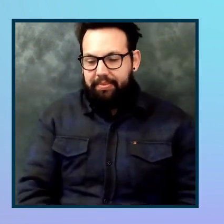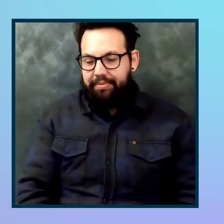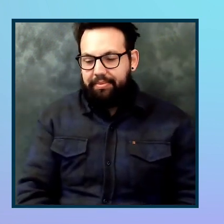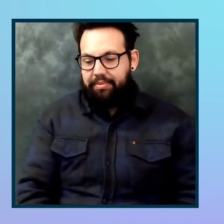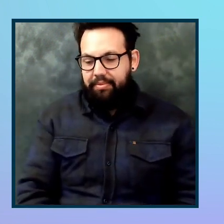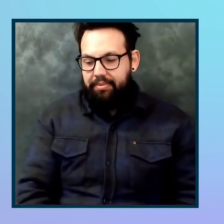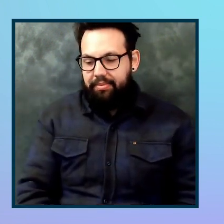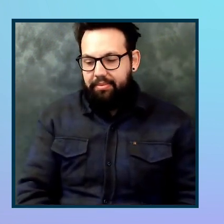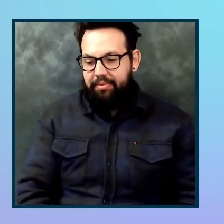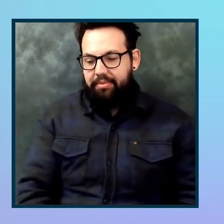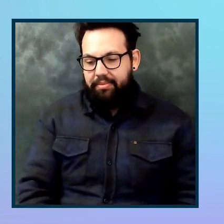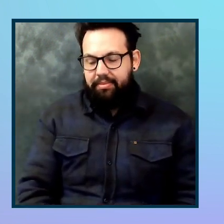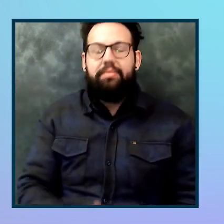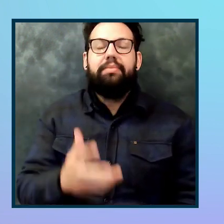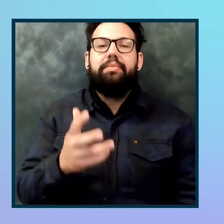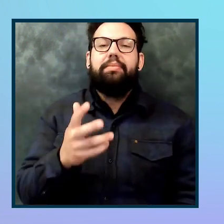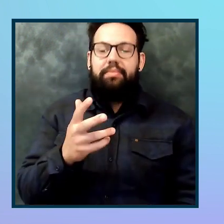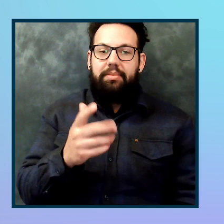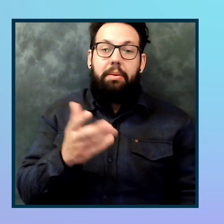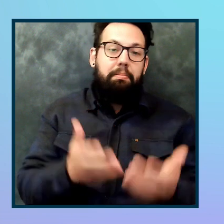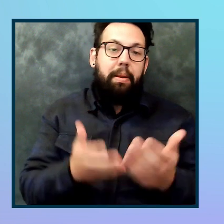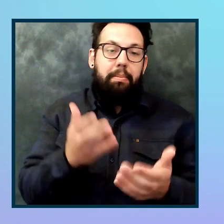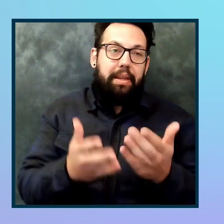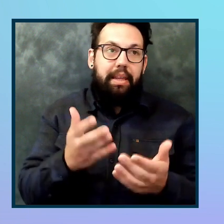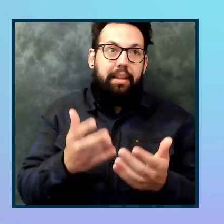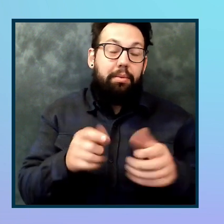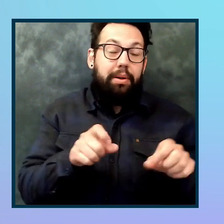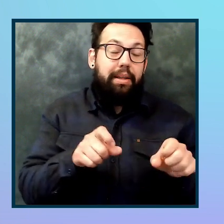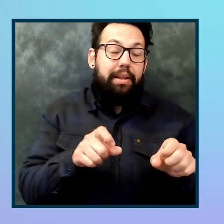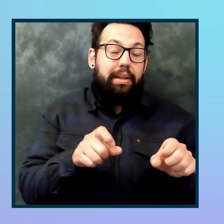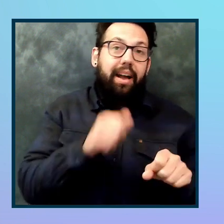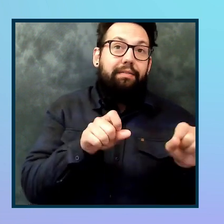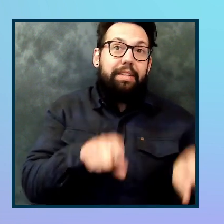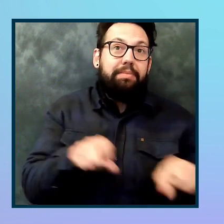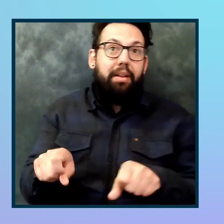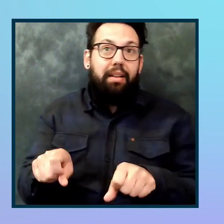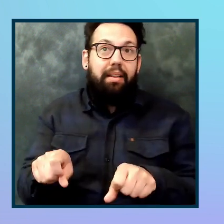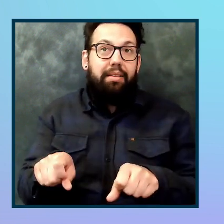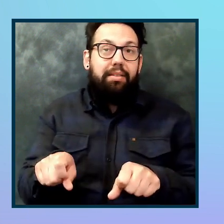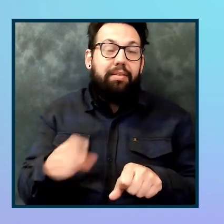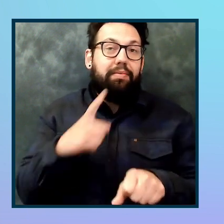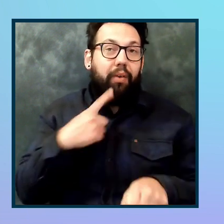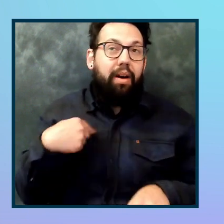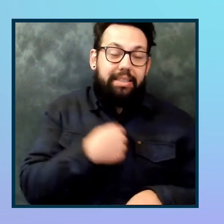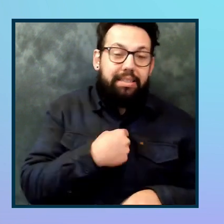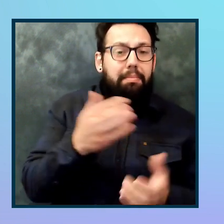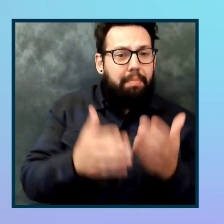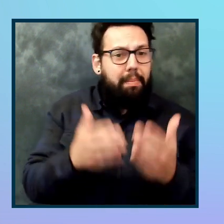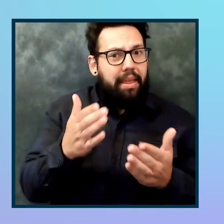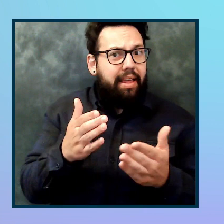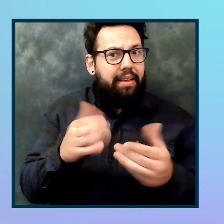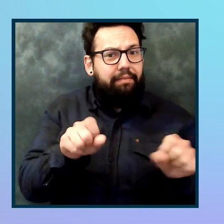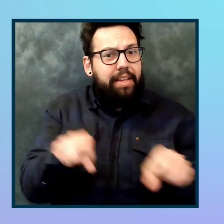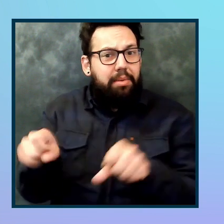it's not feasible for us. It might be feasible for other projects and other teams, but for us, we just don't have the bandwidth to focus on